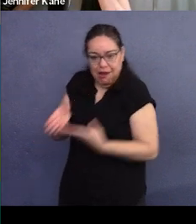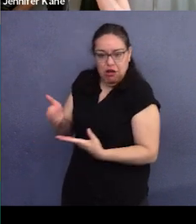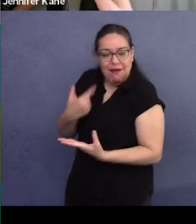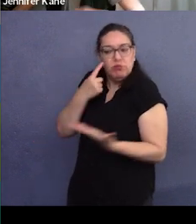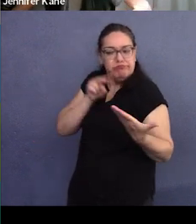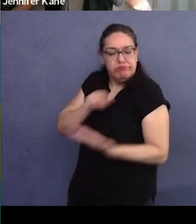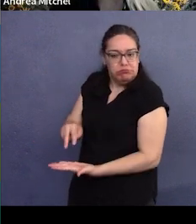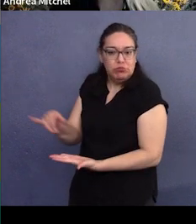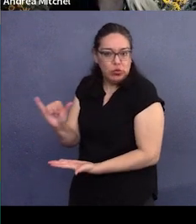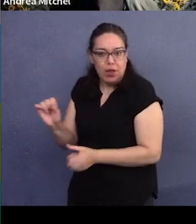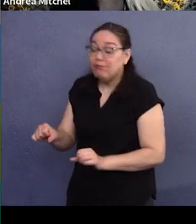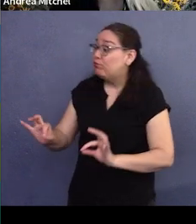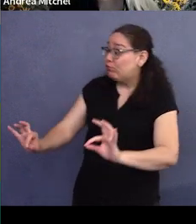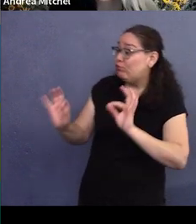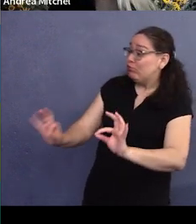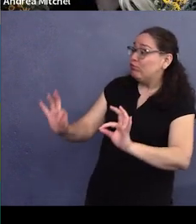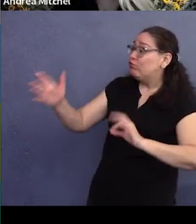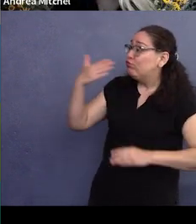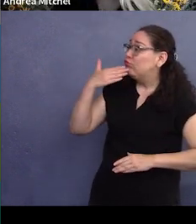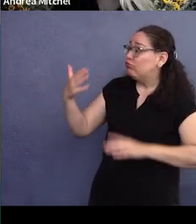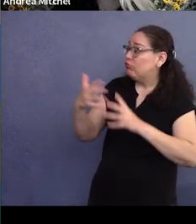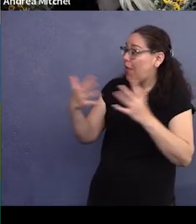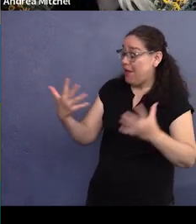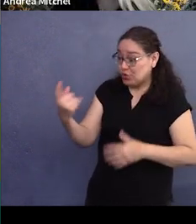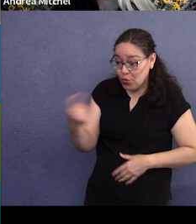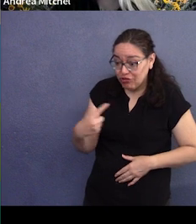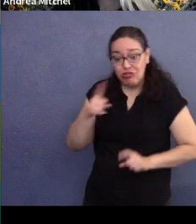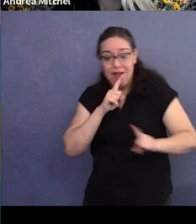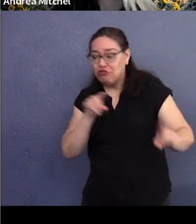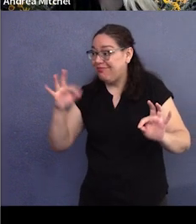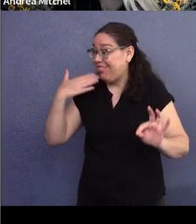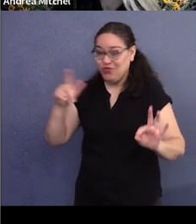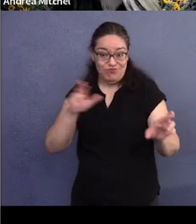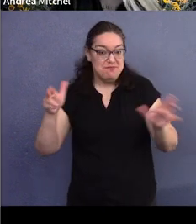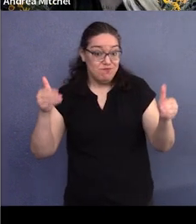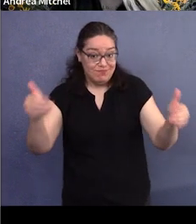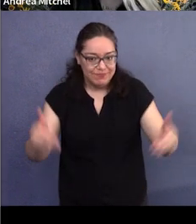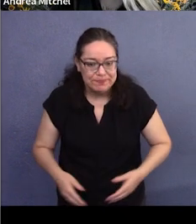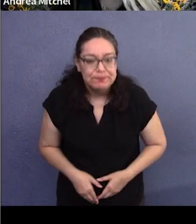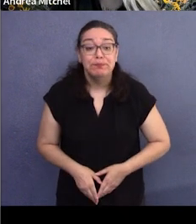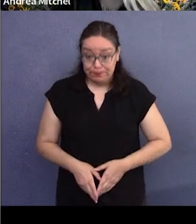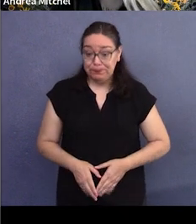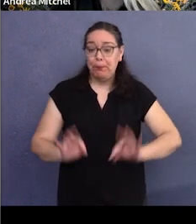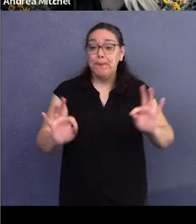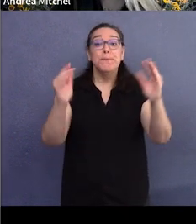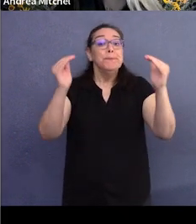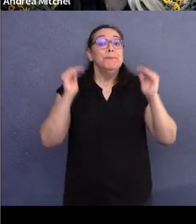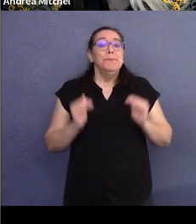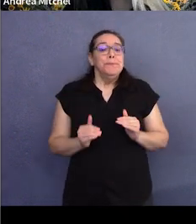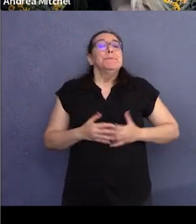well. Excellent. Thank you very much for that question. Yeah. And so we're going to move on now. Okay,